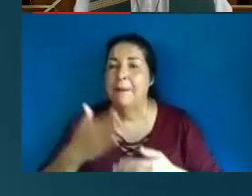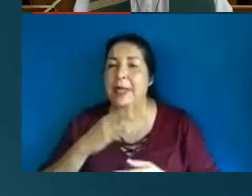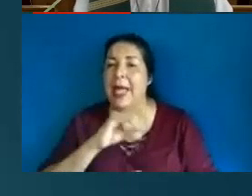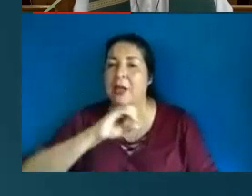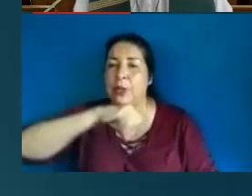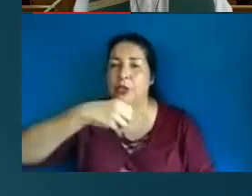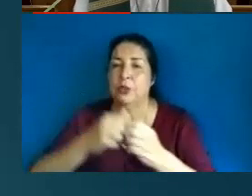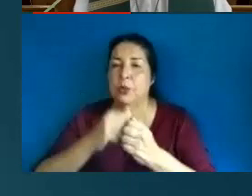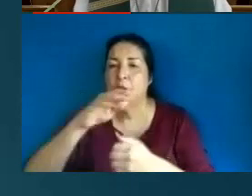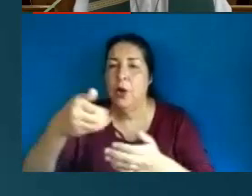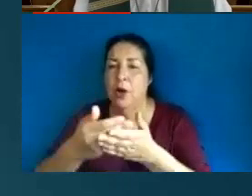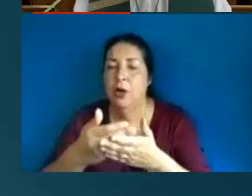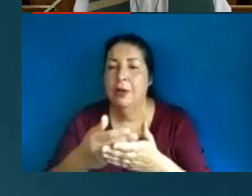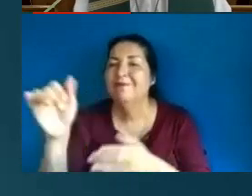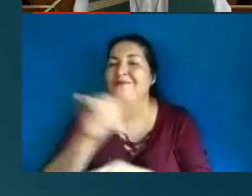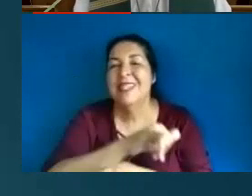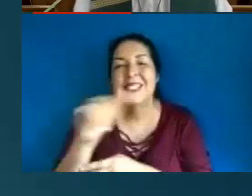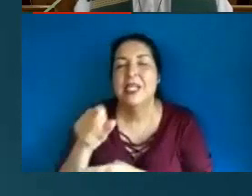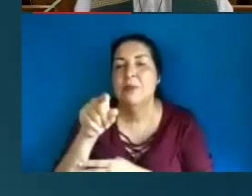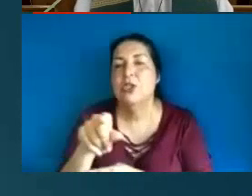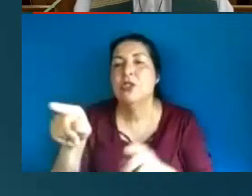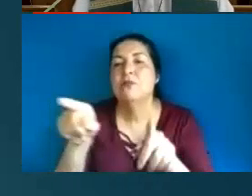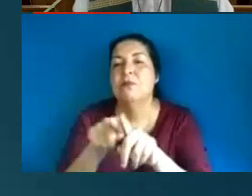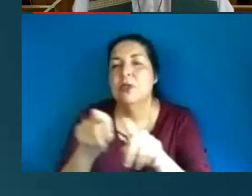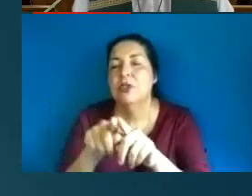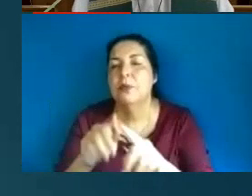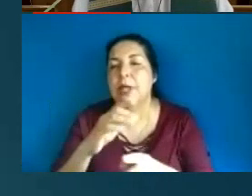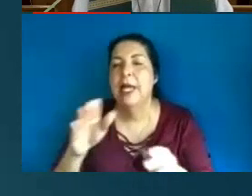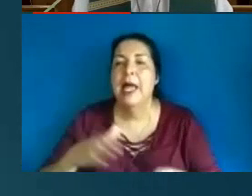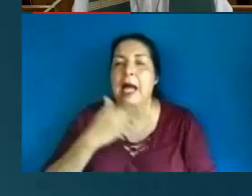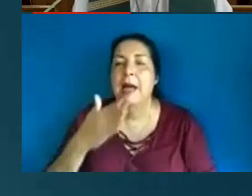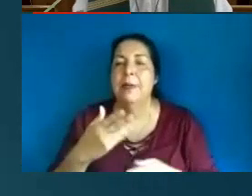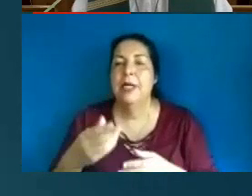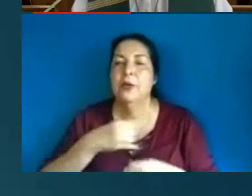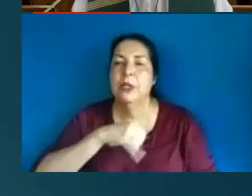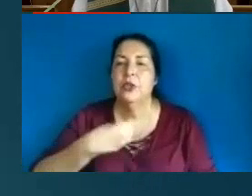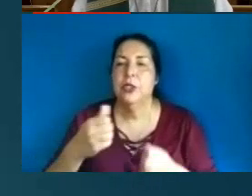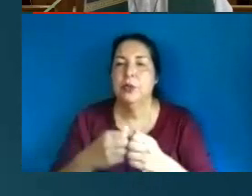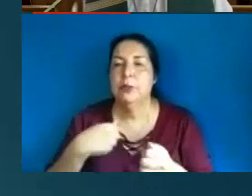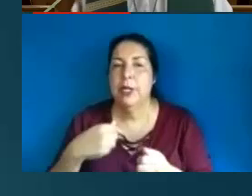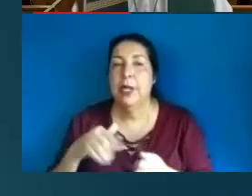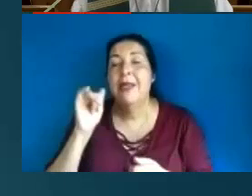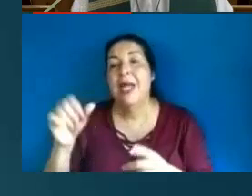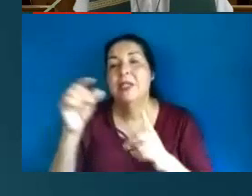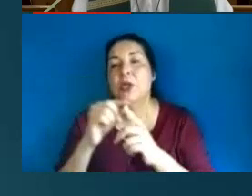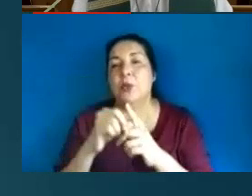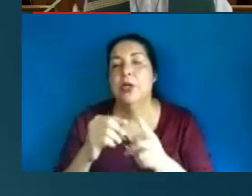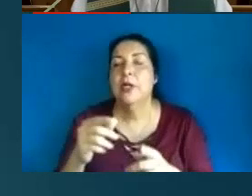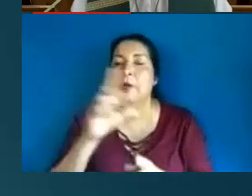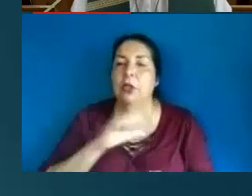Likewise, you should also be glad and rejoice with me. This is the word of the Lord.